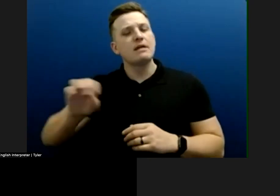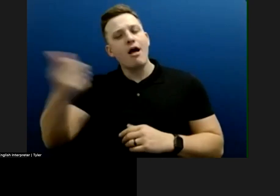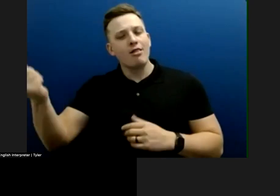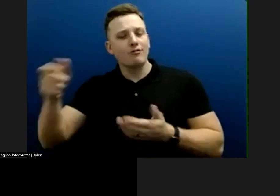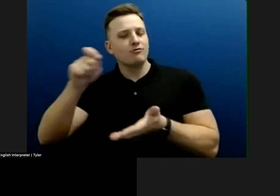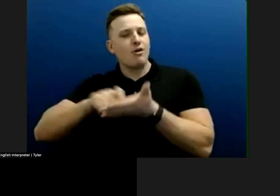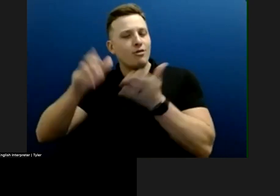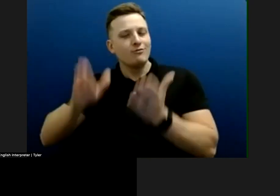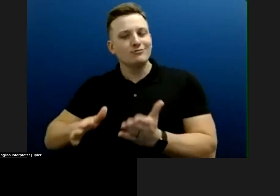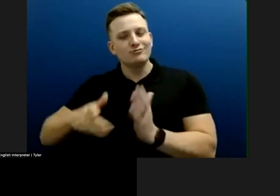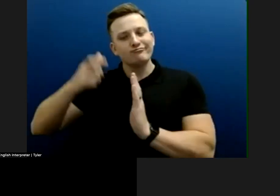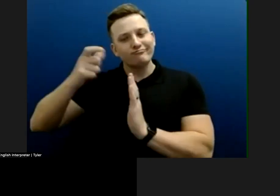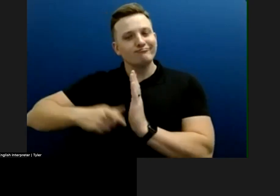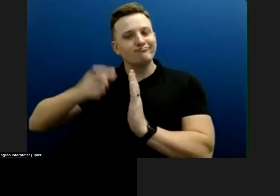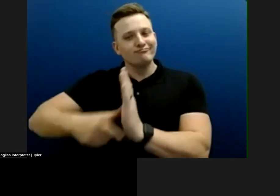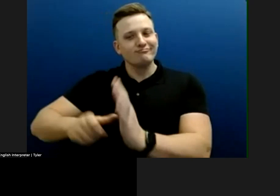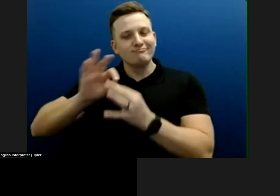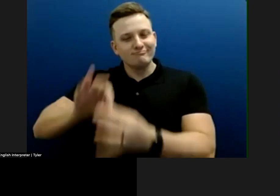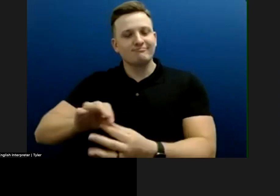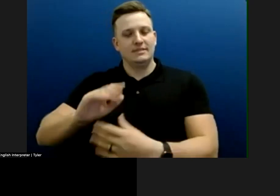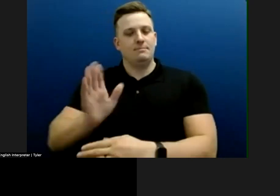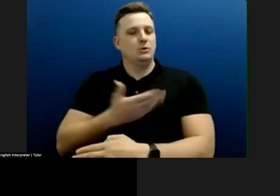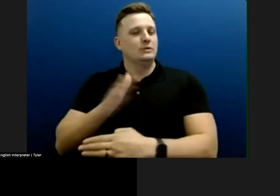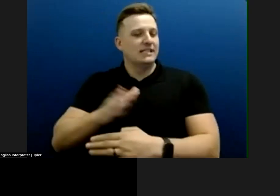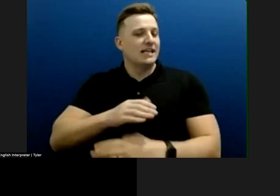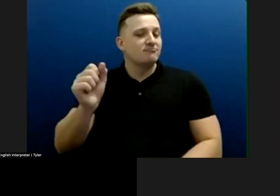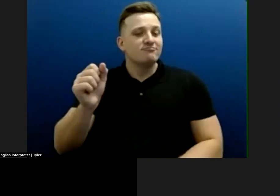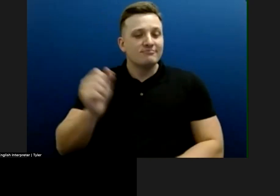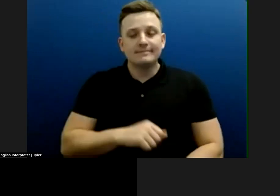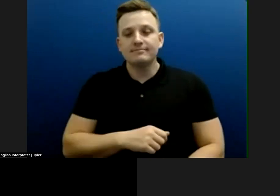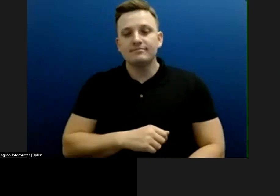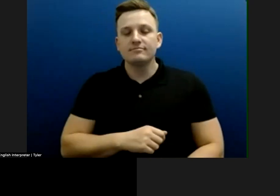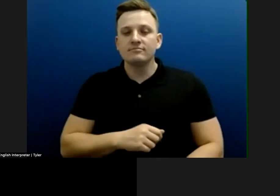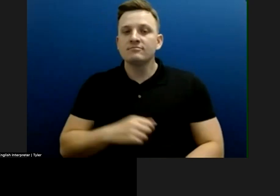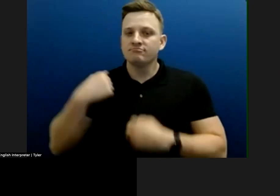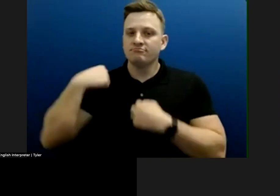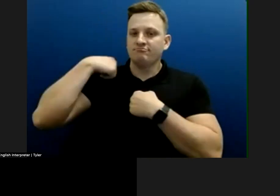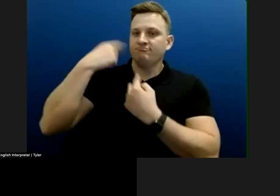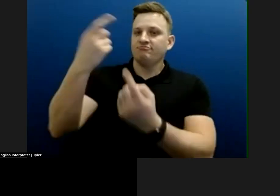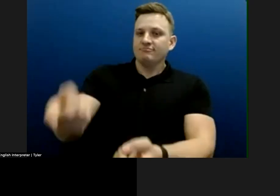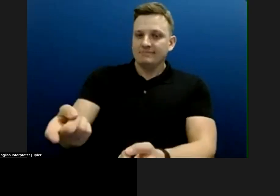music, and there is a long history of